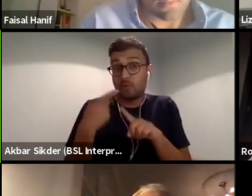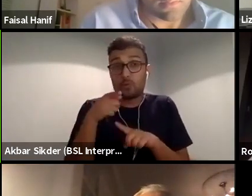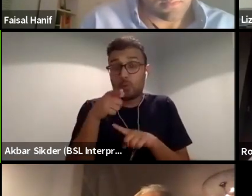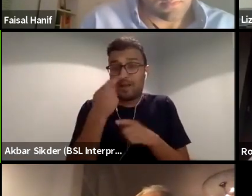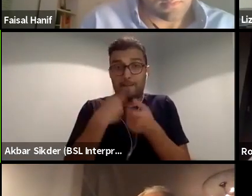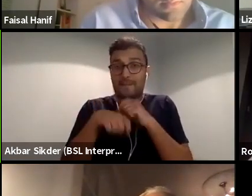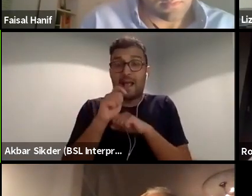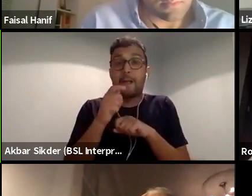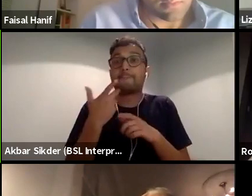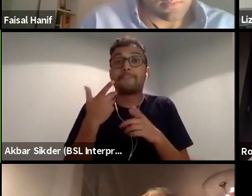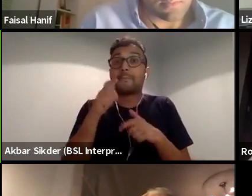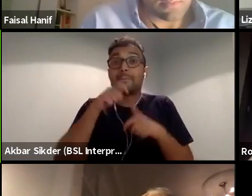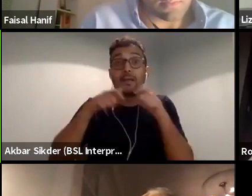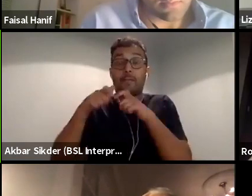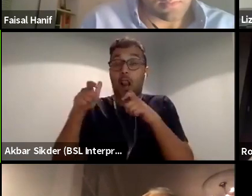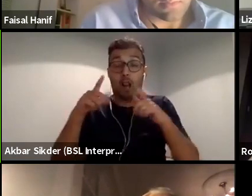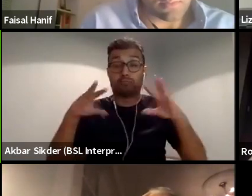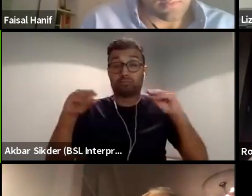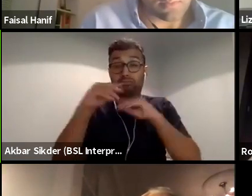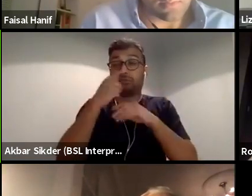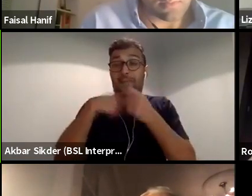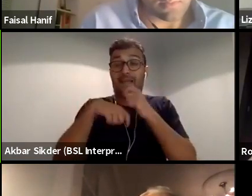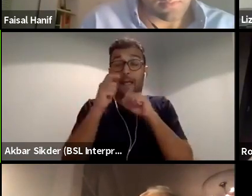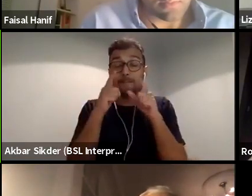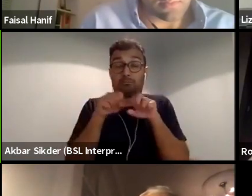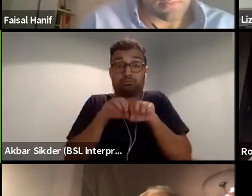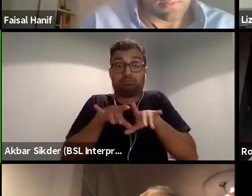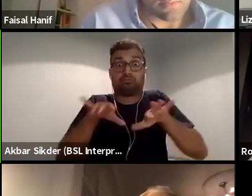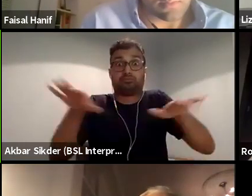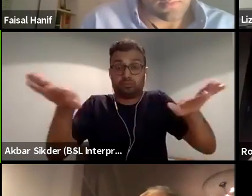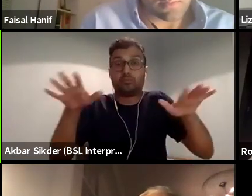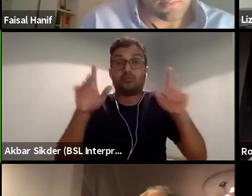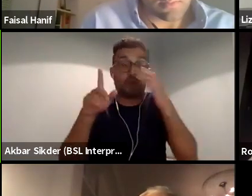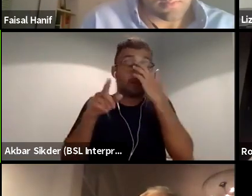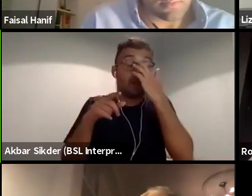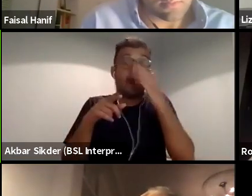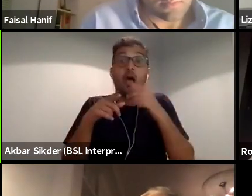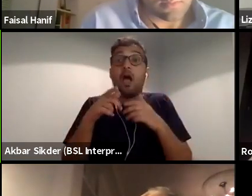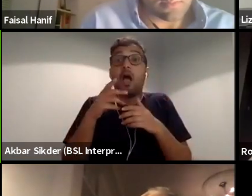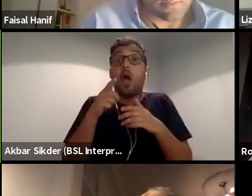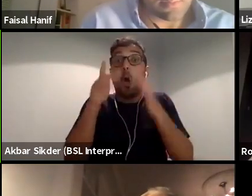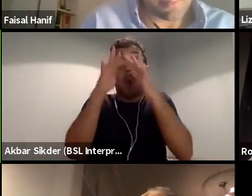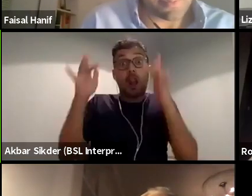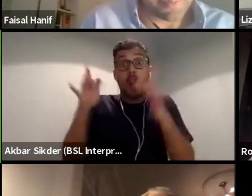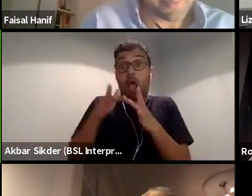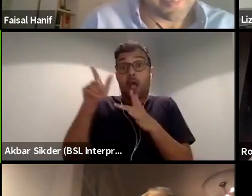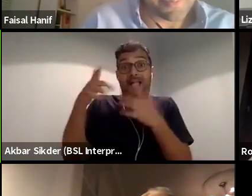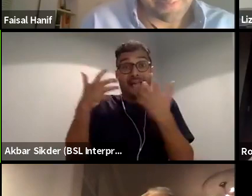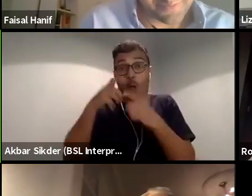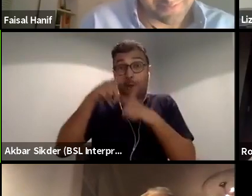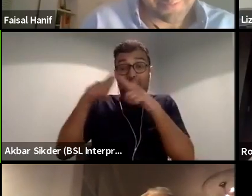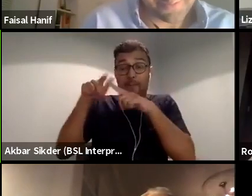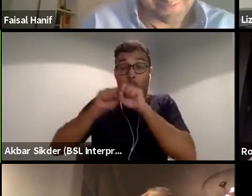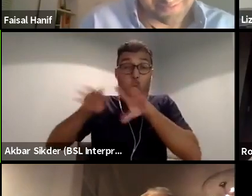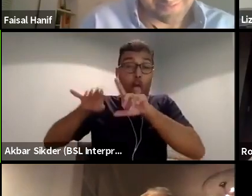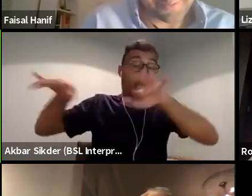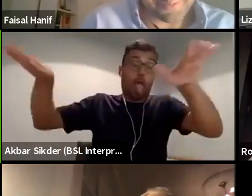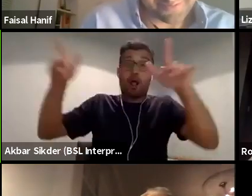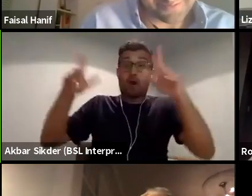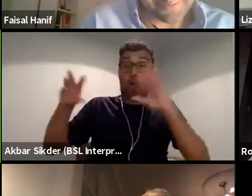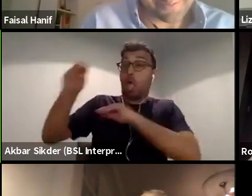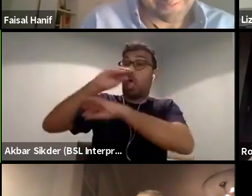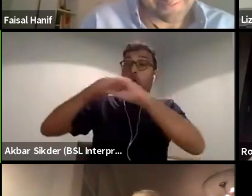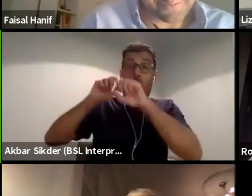voices and the inability to deal with what was happening online. So the Prime Minister